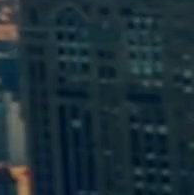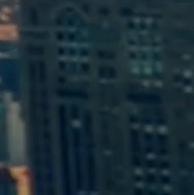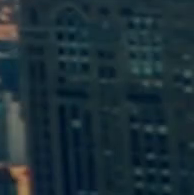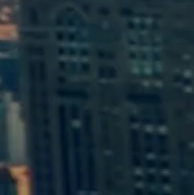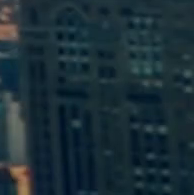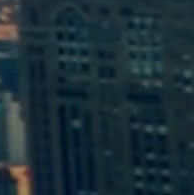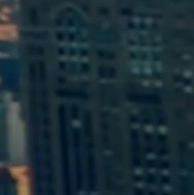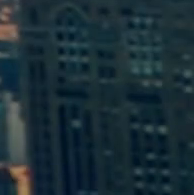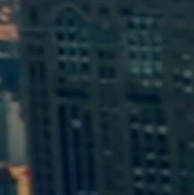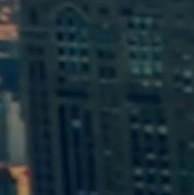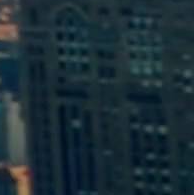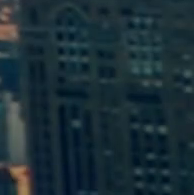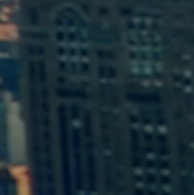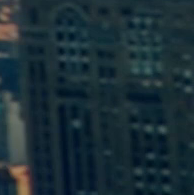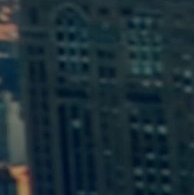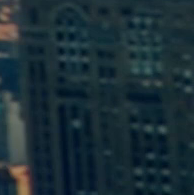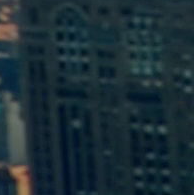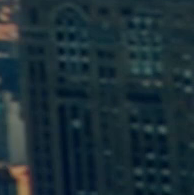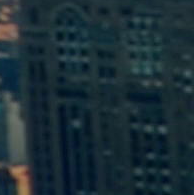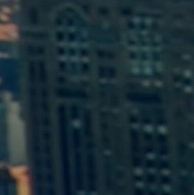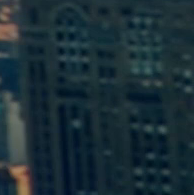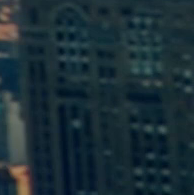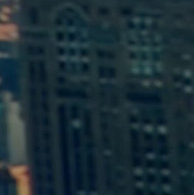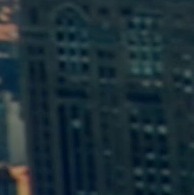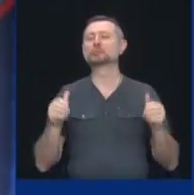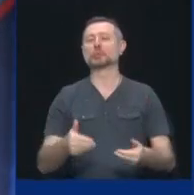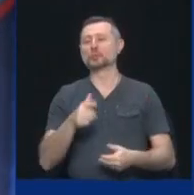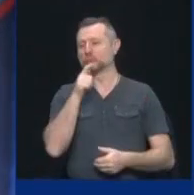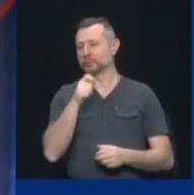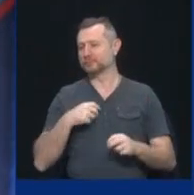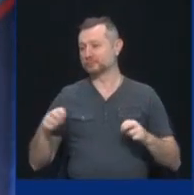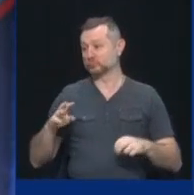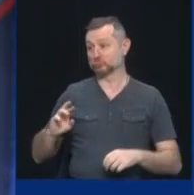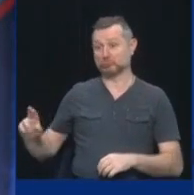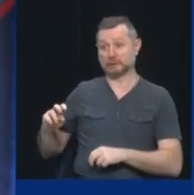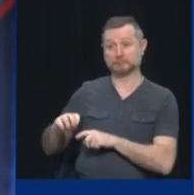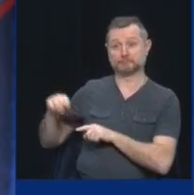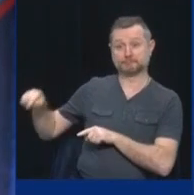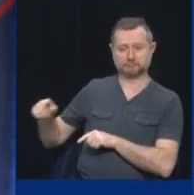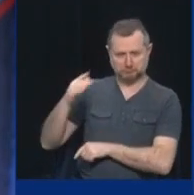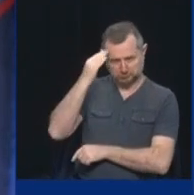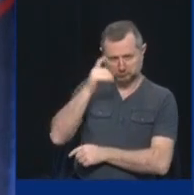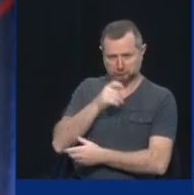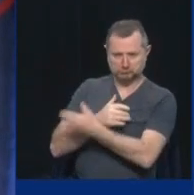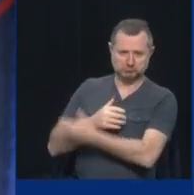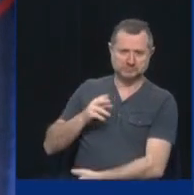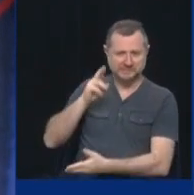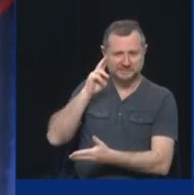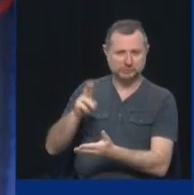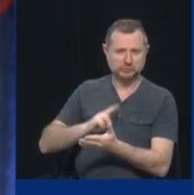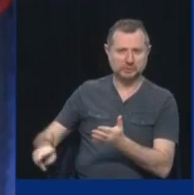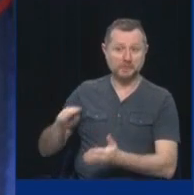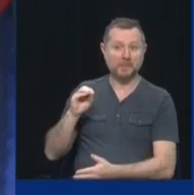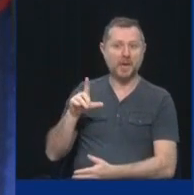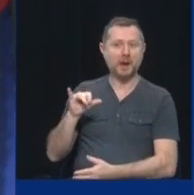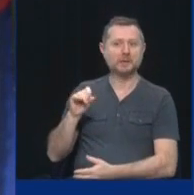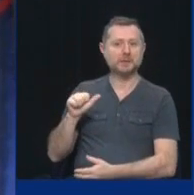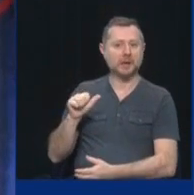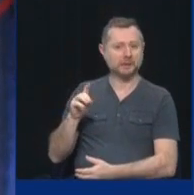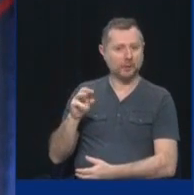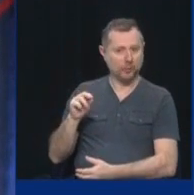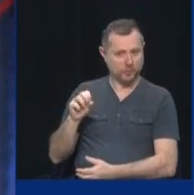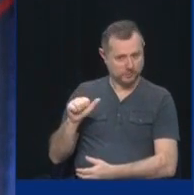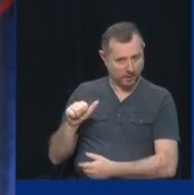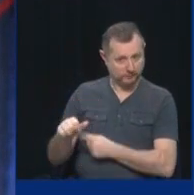Governor Cuomo is giving an update on the coronavirus pandemic in New York. Let's go to it right now. Right, as you know, Secretary Melissa DeRosa, to her right,